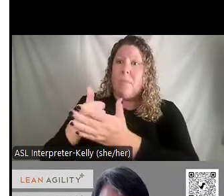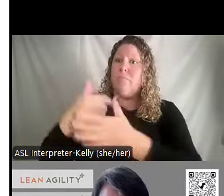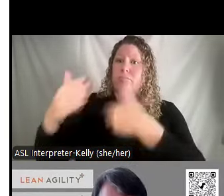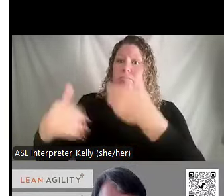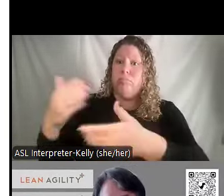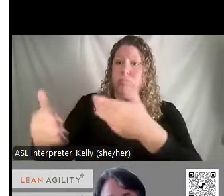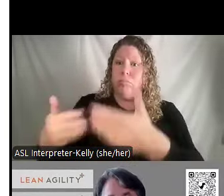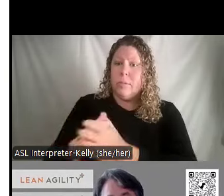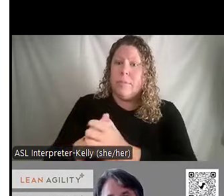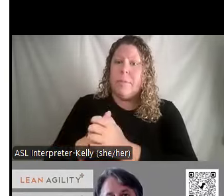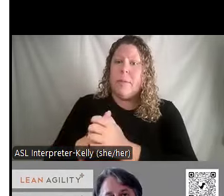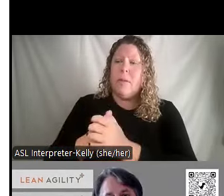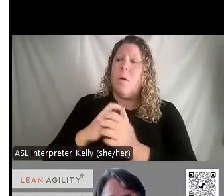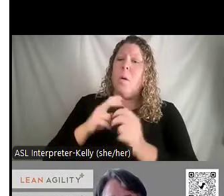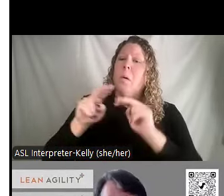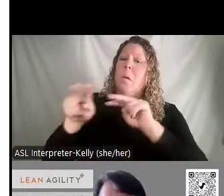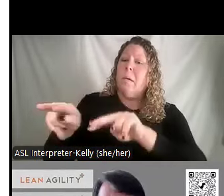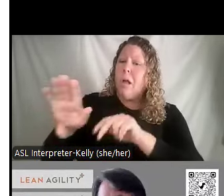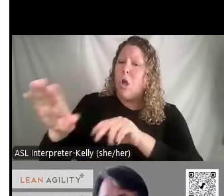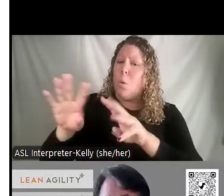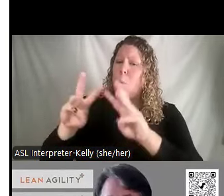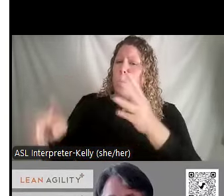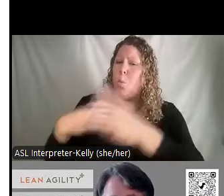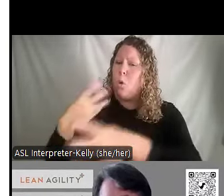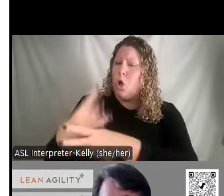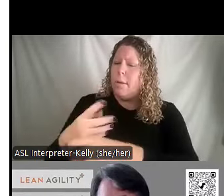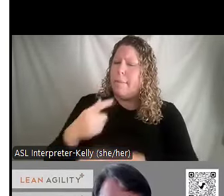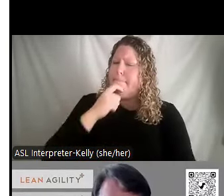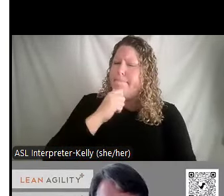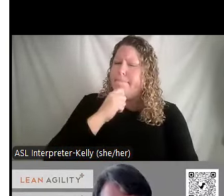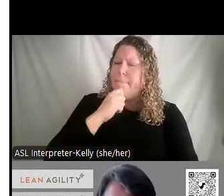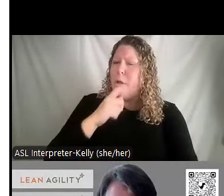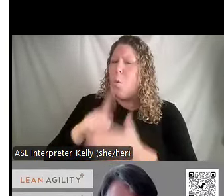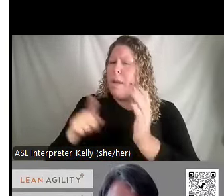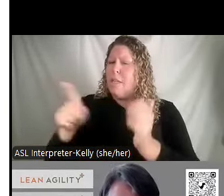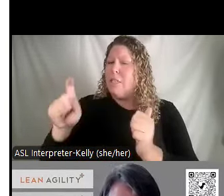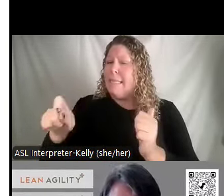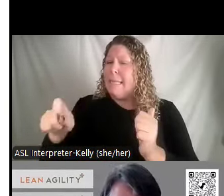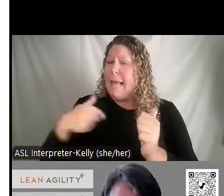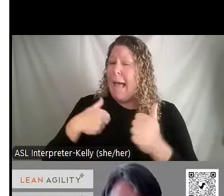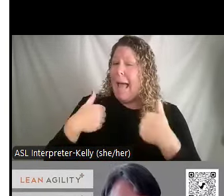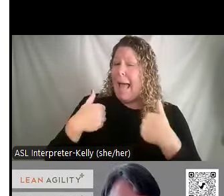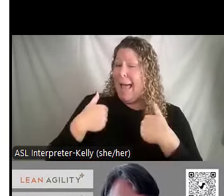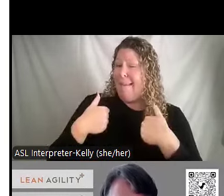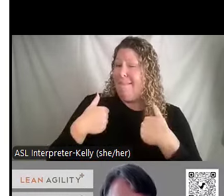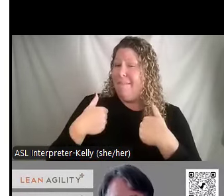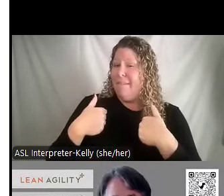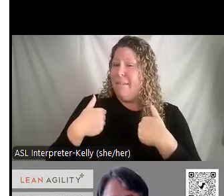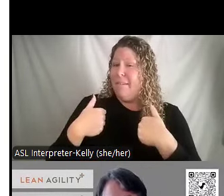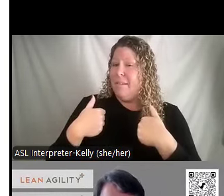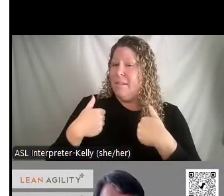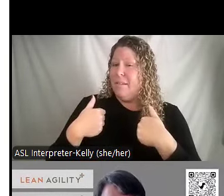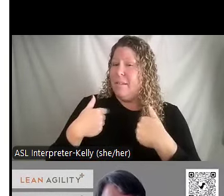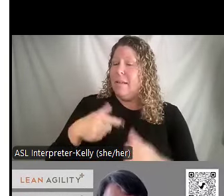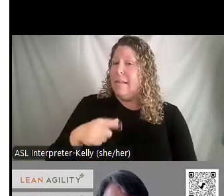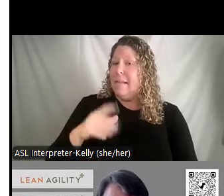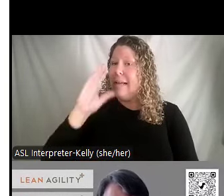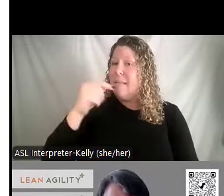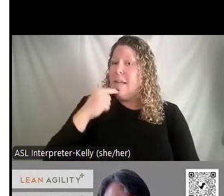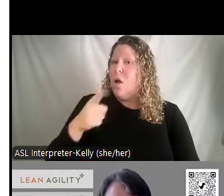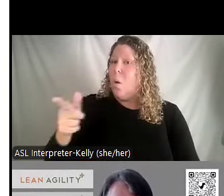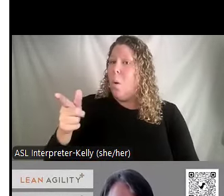he looked at her world and said, well, what does she need that I might have? And what currency does he have? He realized that she was trying to solve